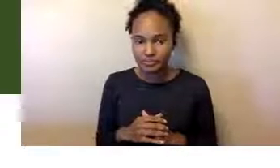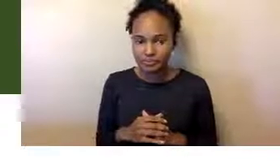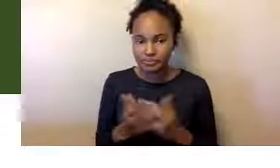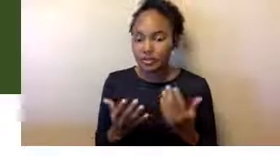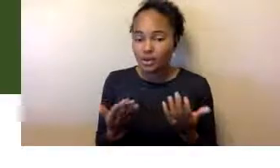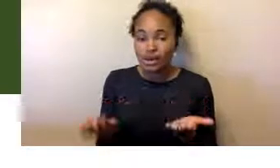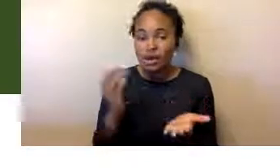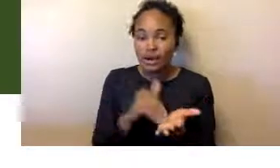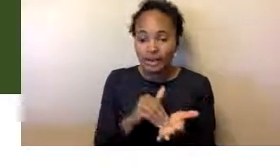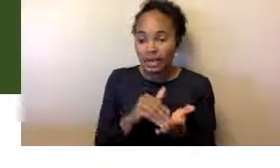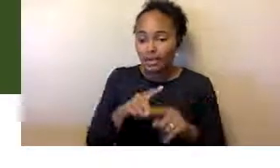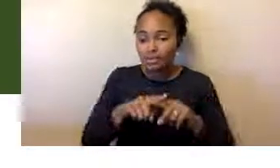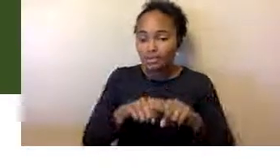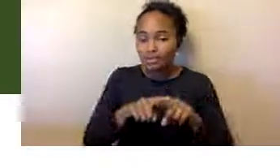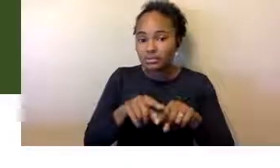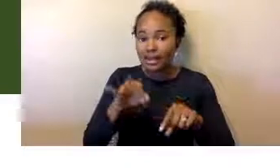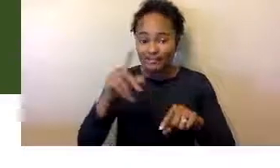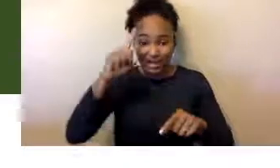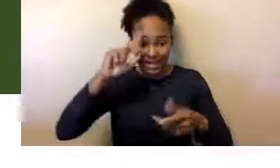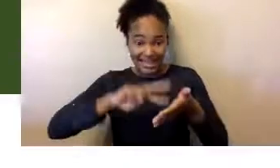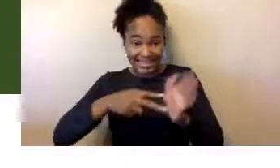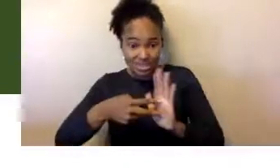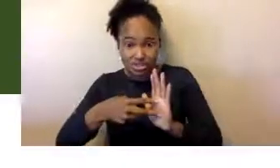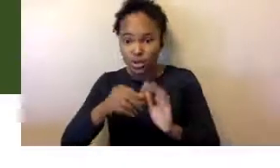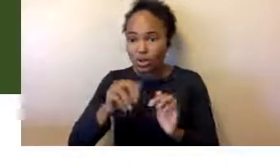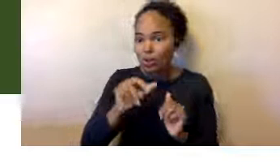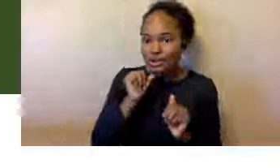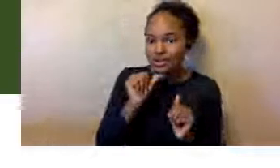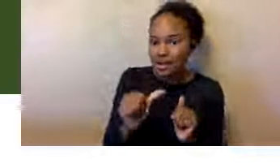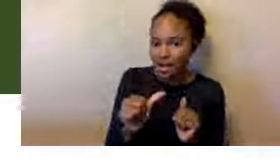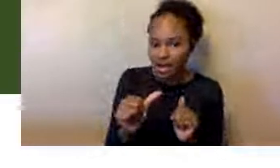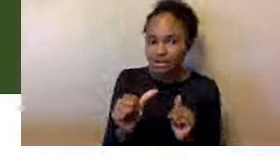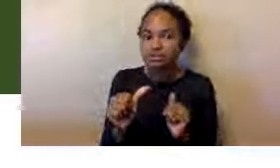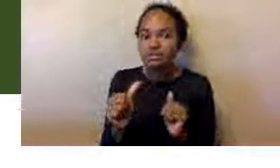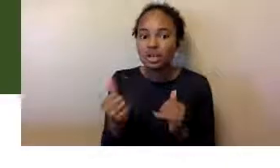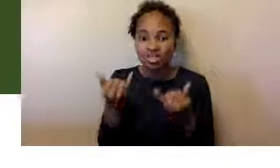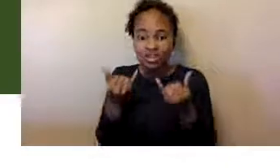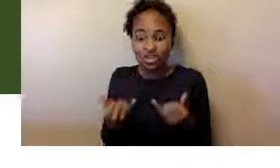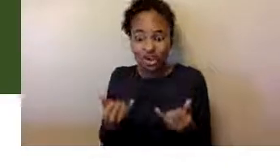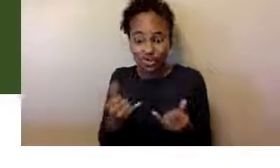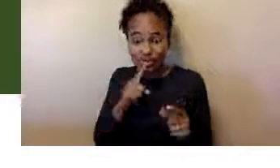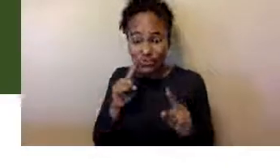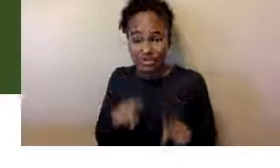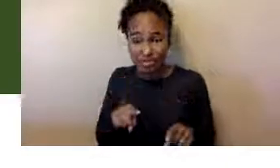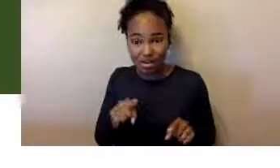again, whether it's intentional or not, the current emergency response system we have